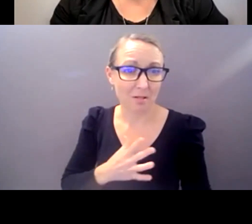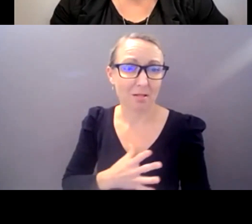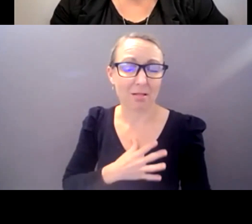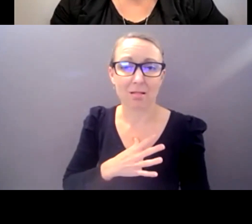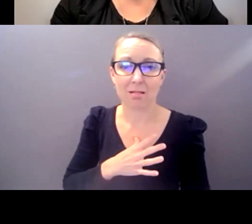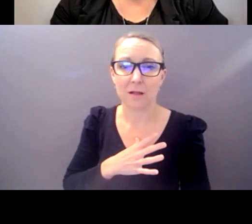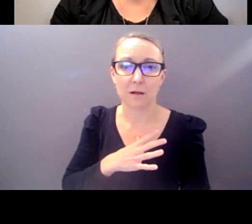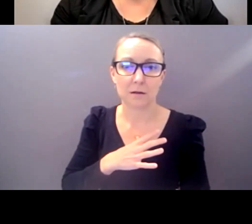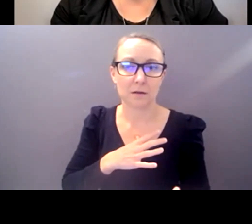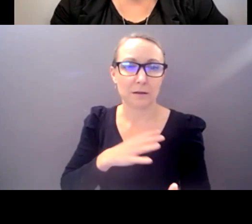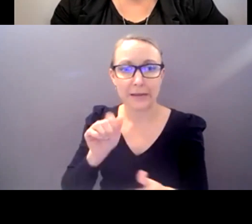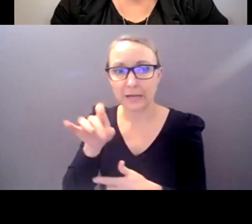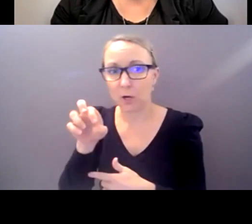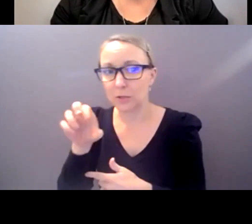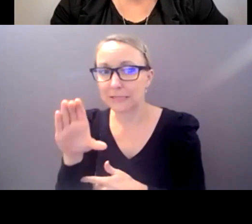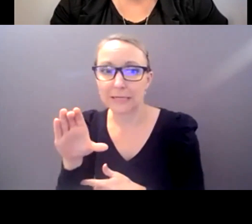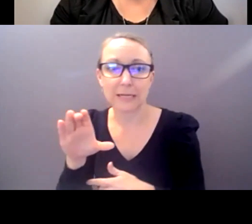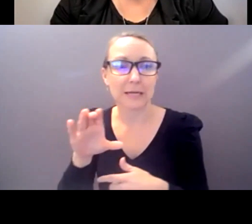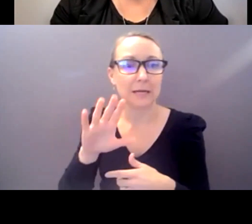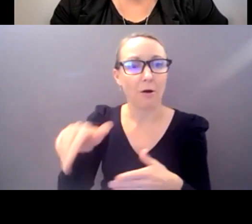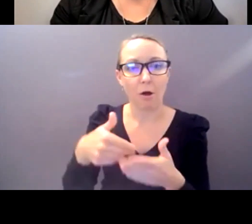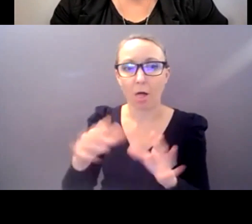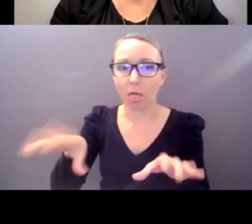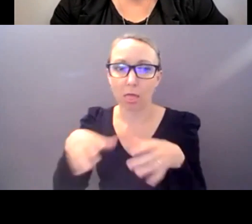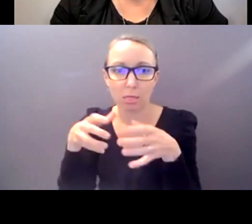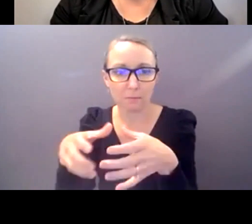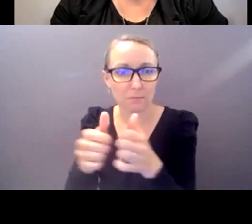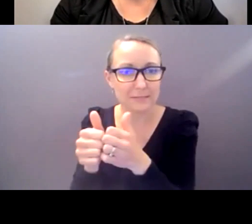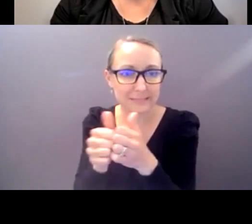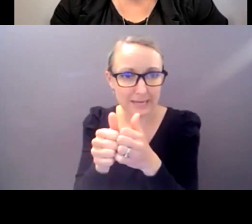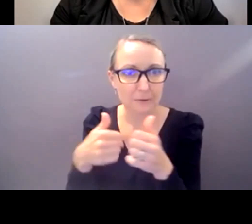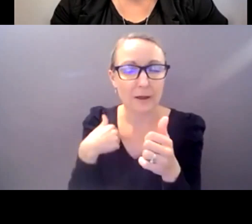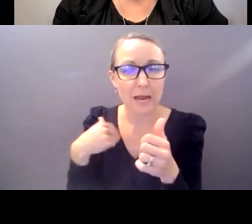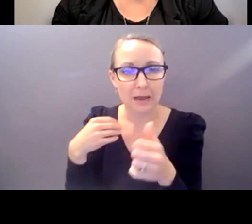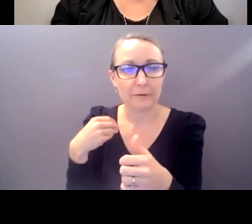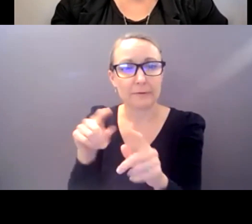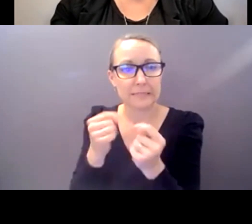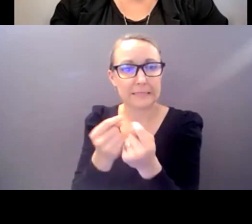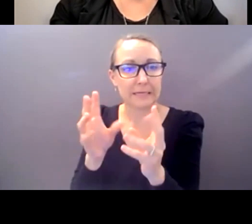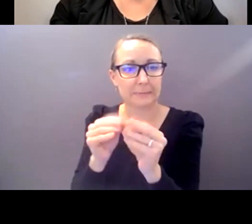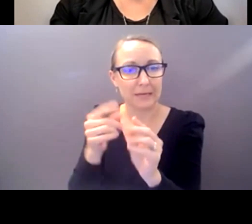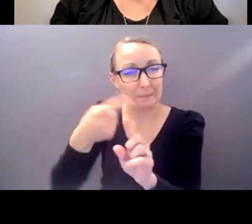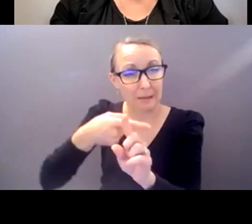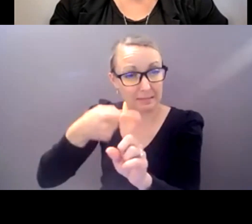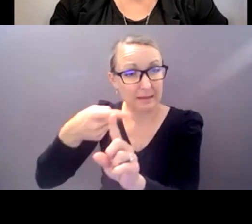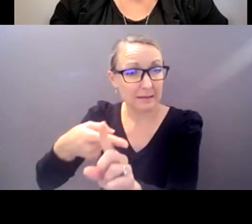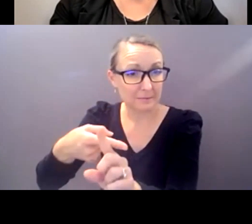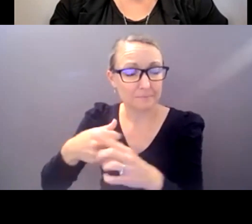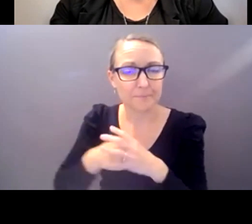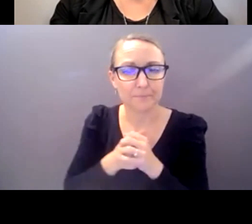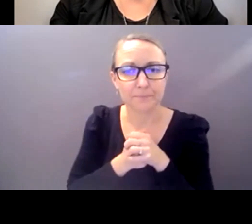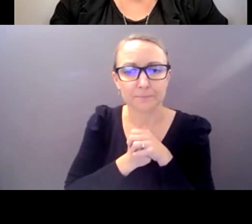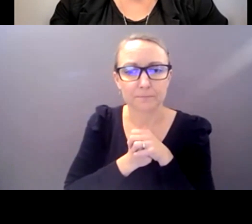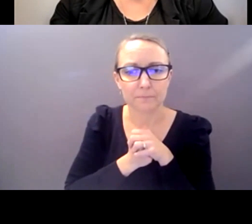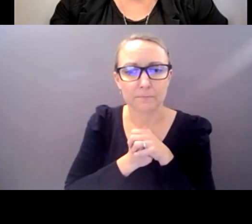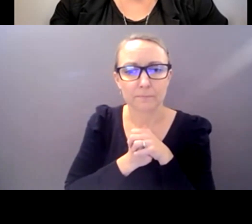hands, ADRC leadership meeting with our entire team on a monthly basis. And,